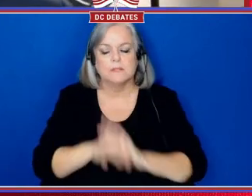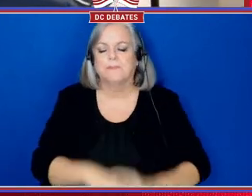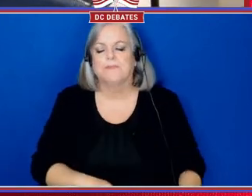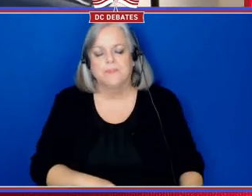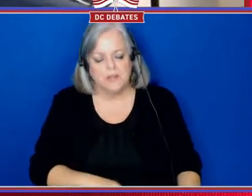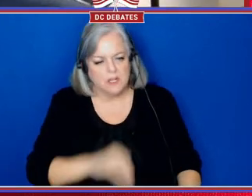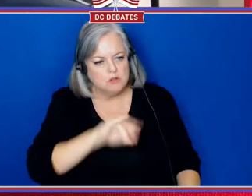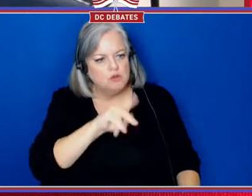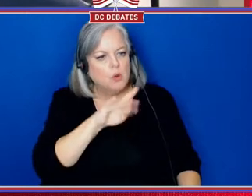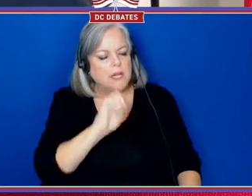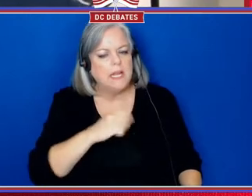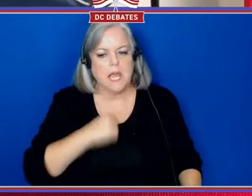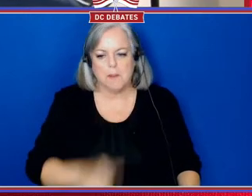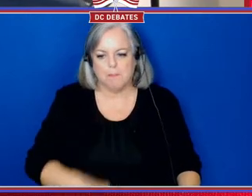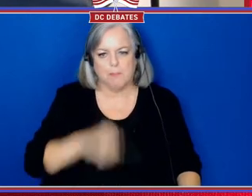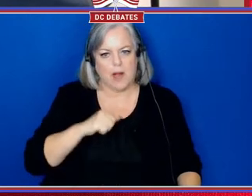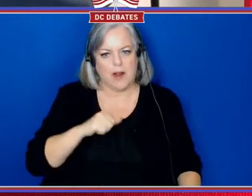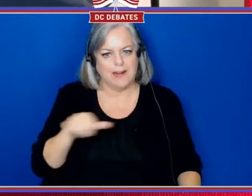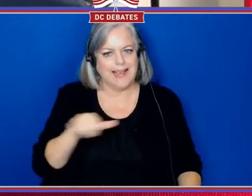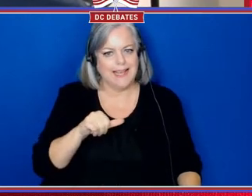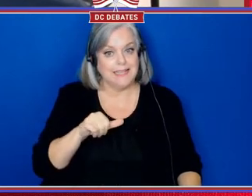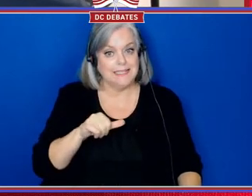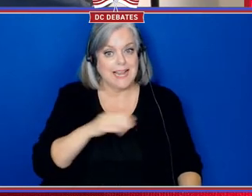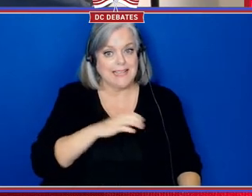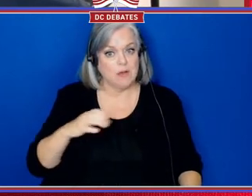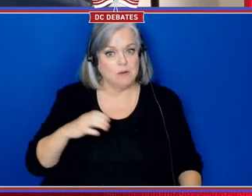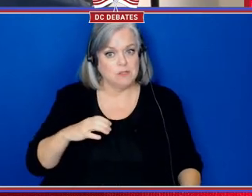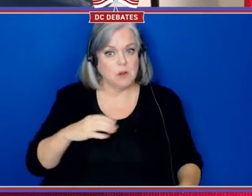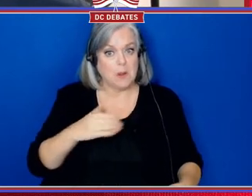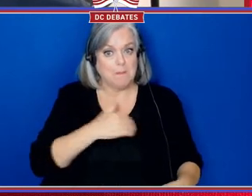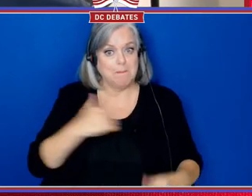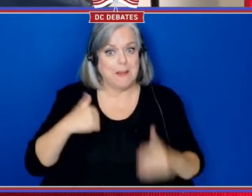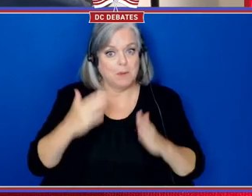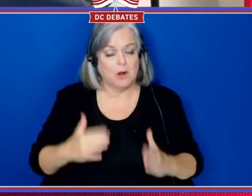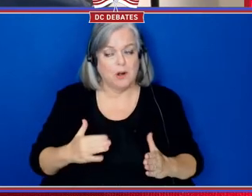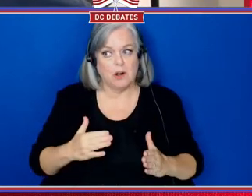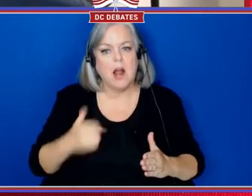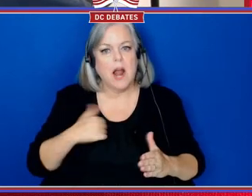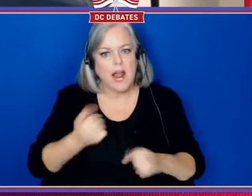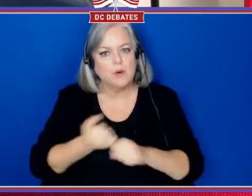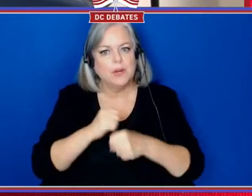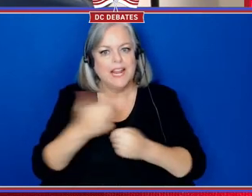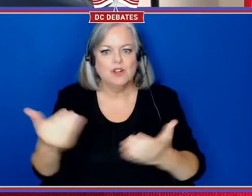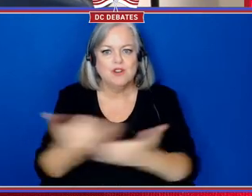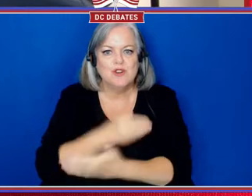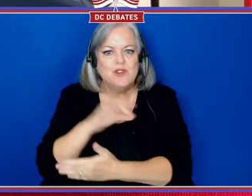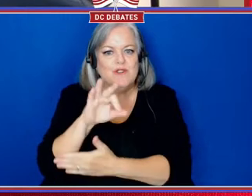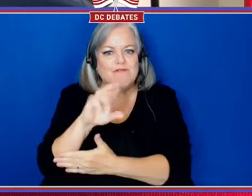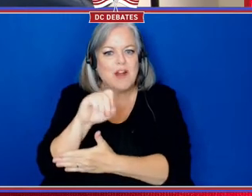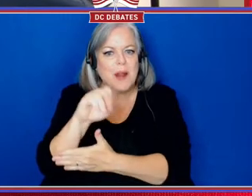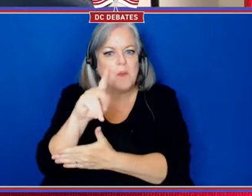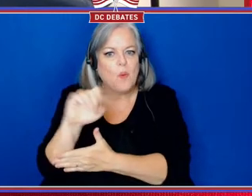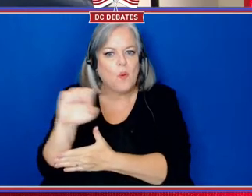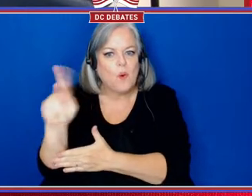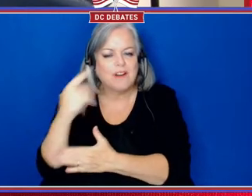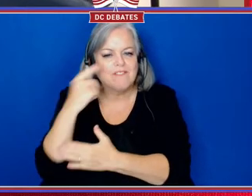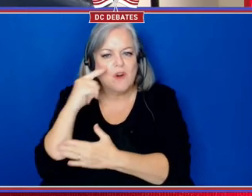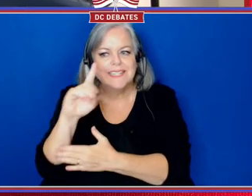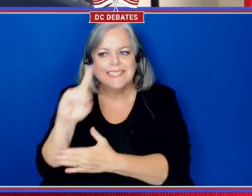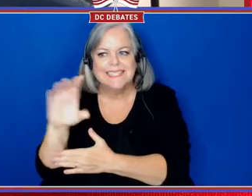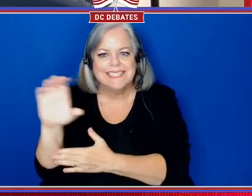I created a new framework for DC government when DC government was rocked by ethical